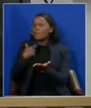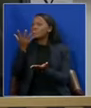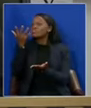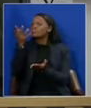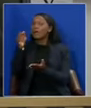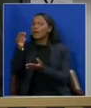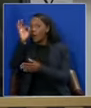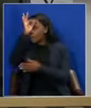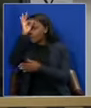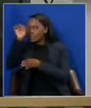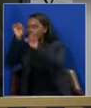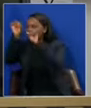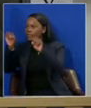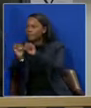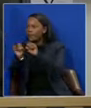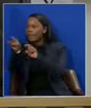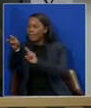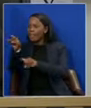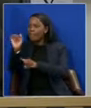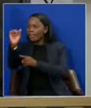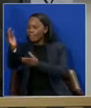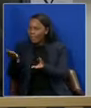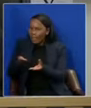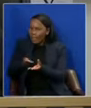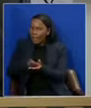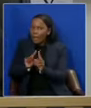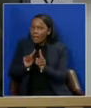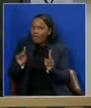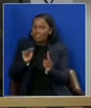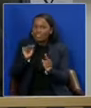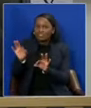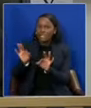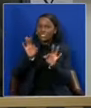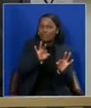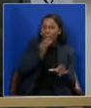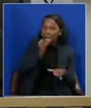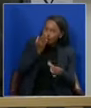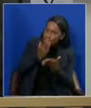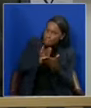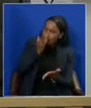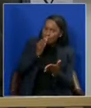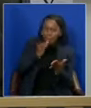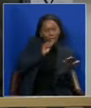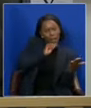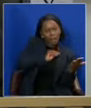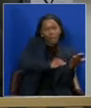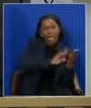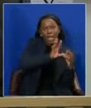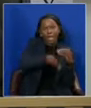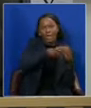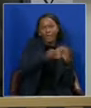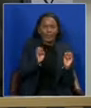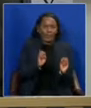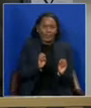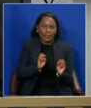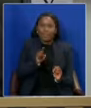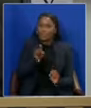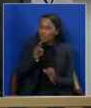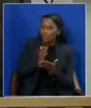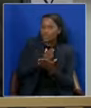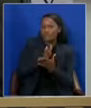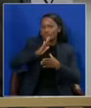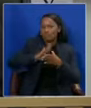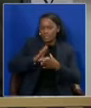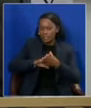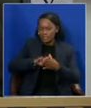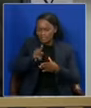was not transferred to the station where the docket are investigated. It can be some of the reasons why you